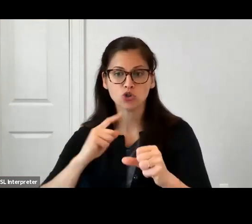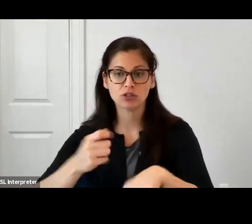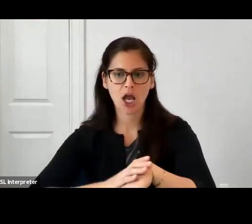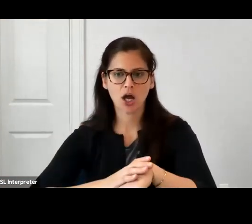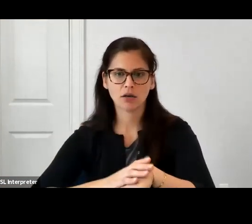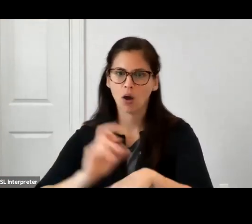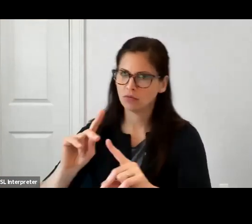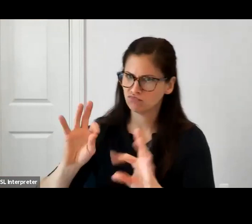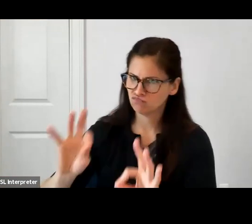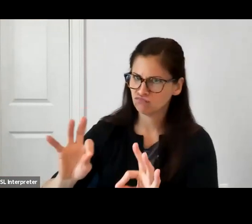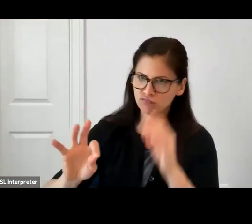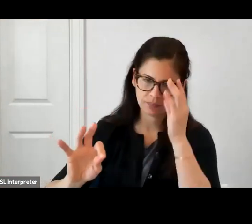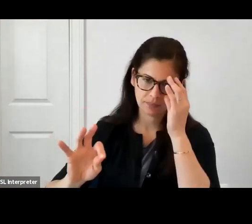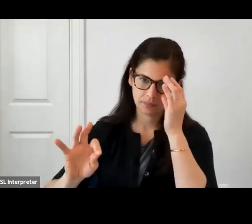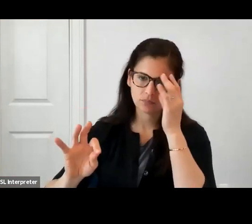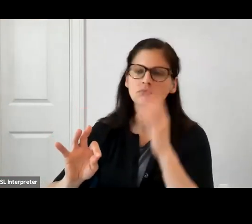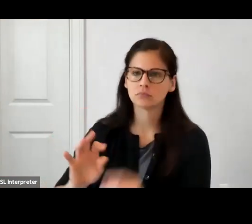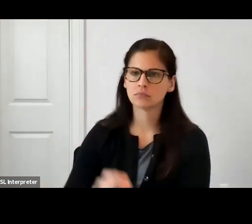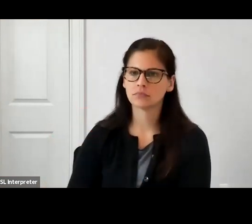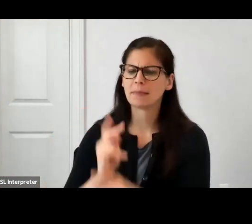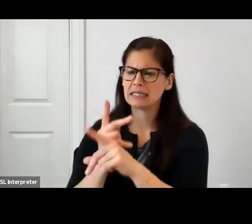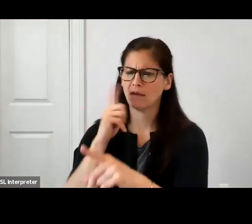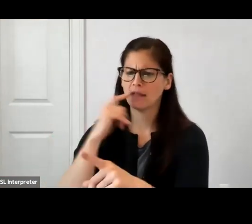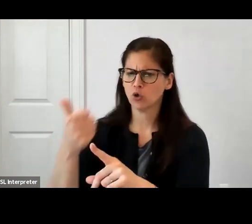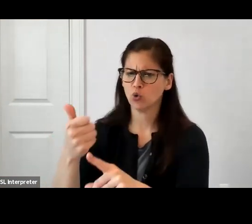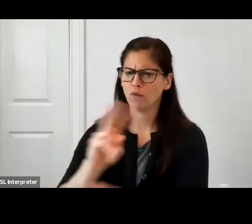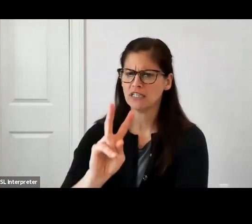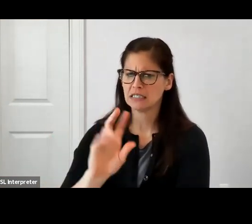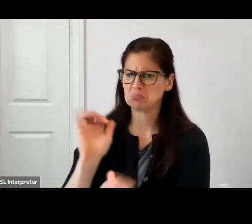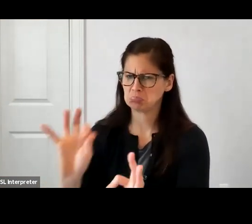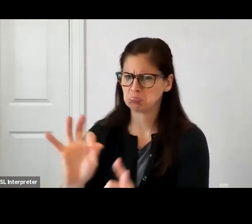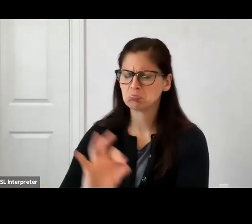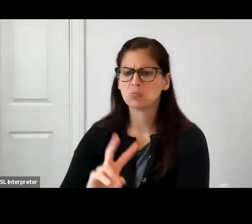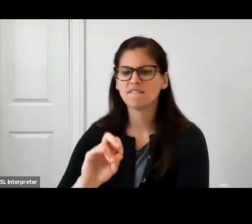May we, let me take care of that for you.